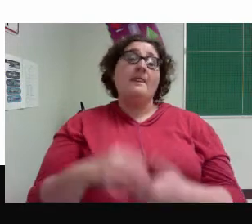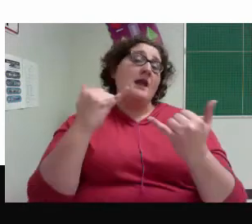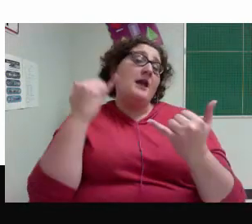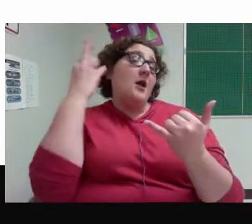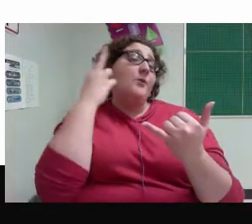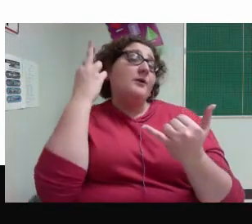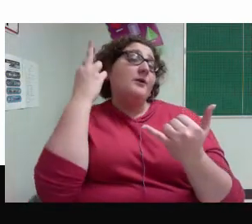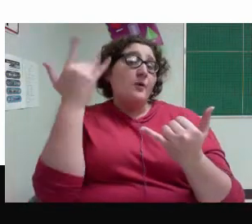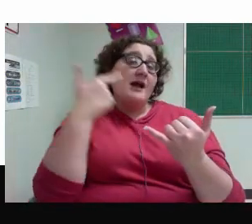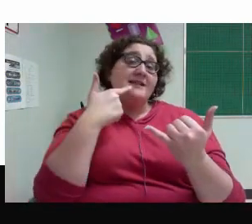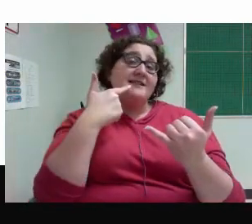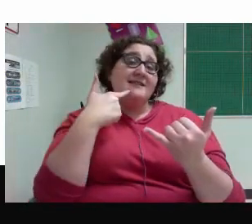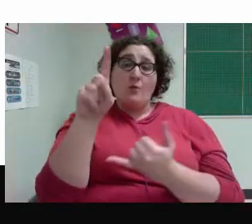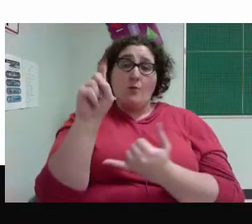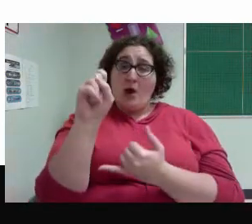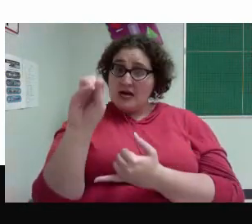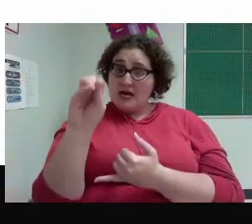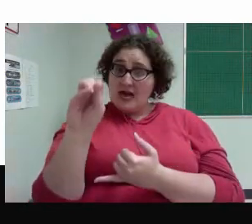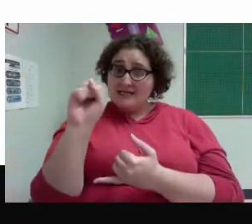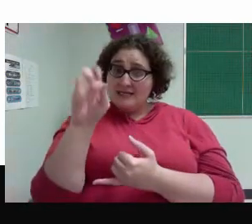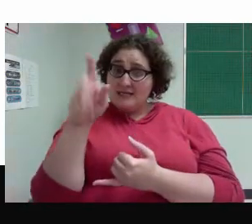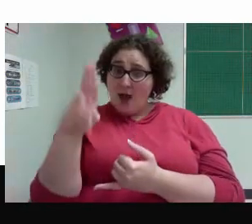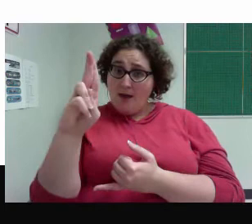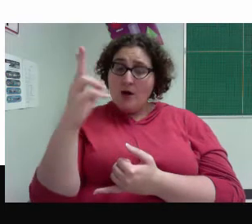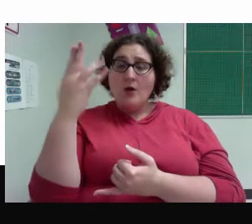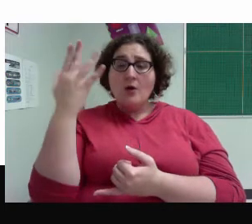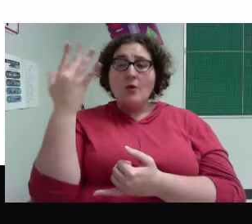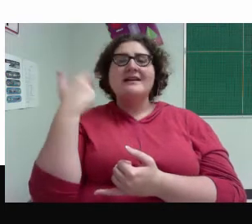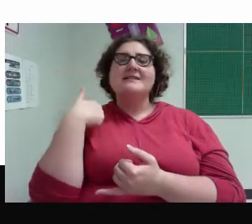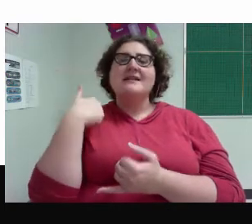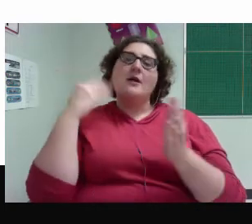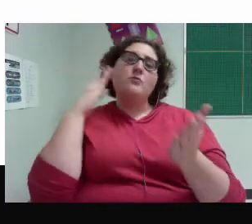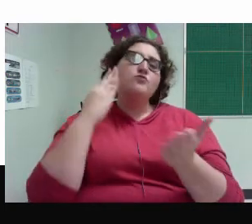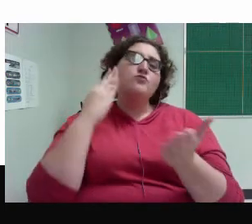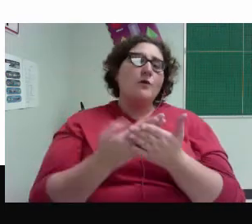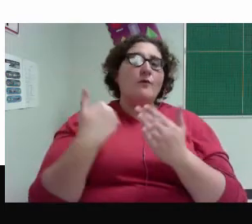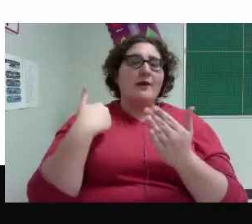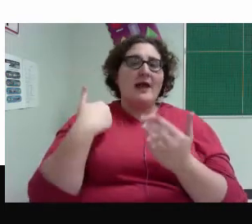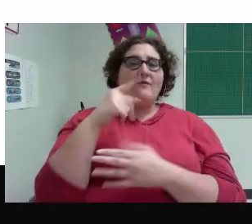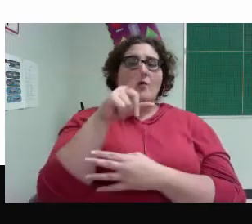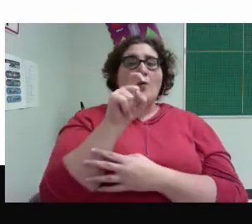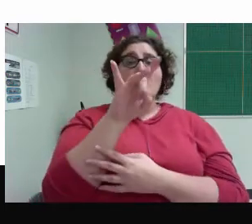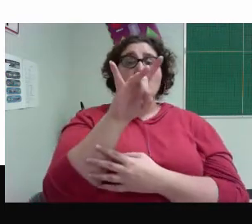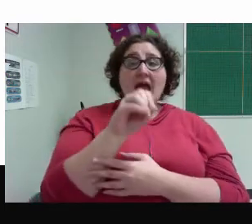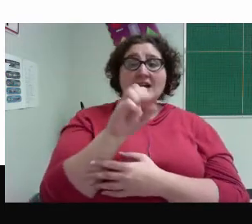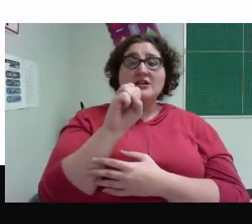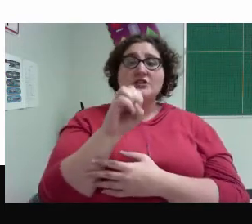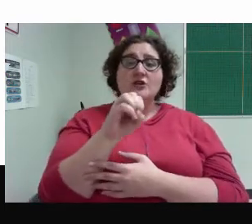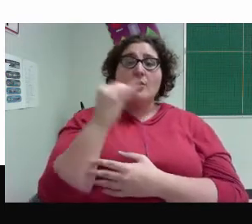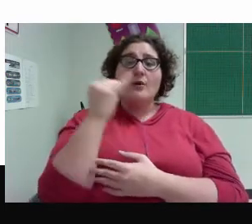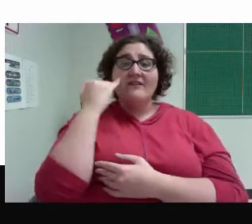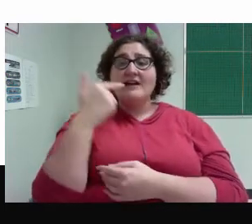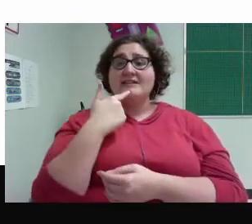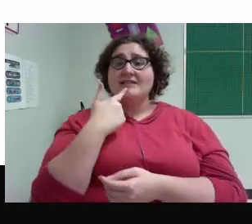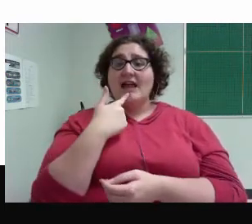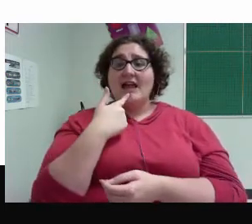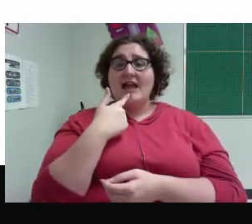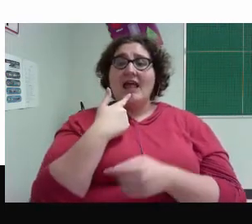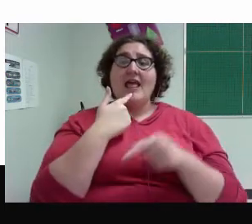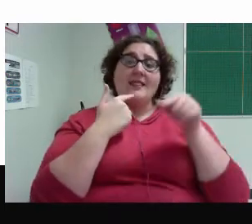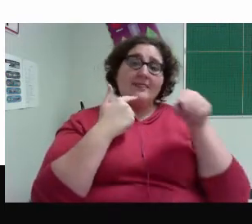Now the reason I want to say that they're supplementary is because I'm going to prove that a triangle has 180 degrees in it. So if I can say that this